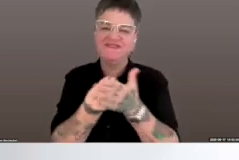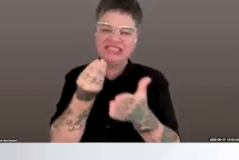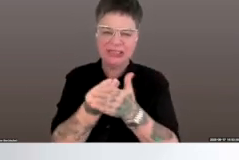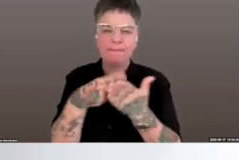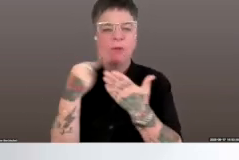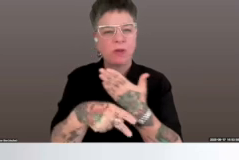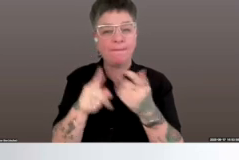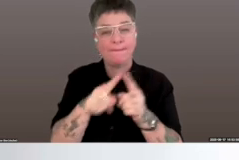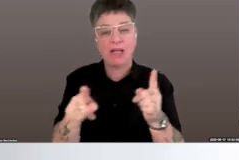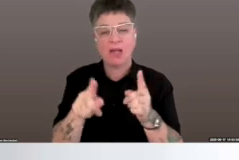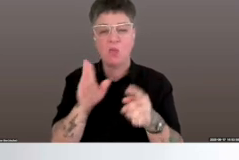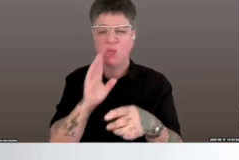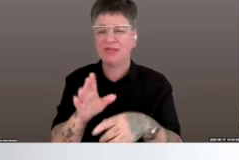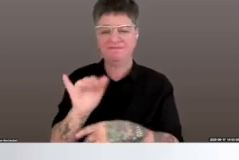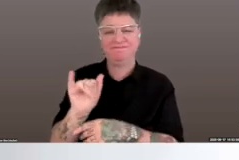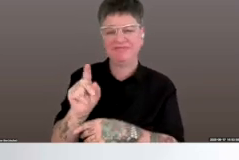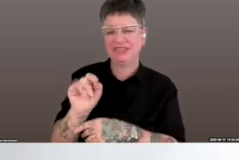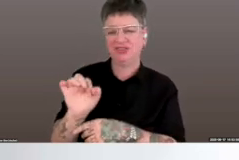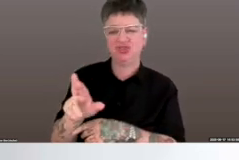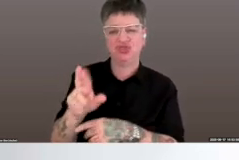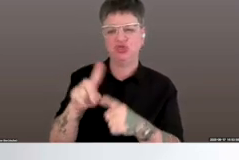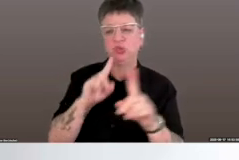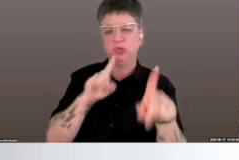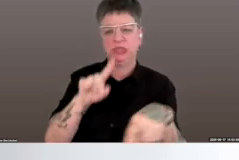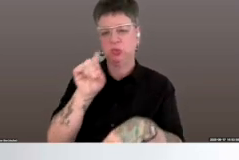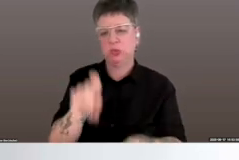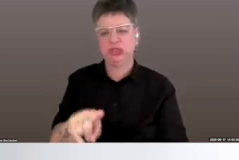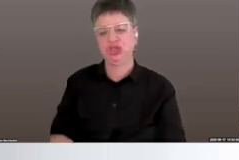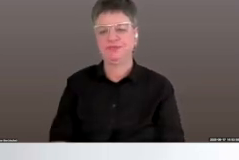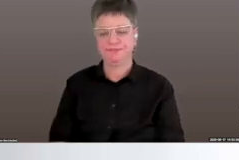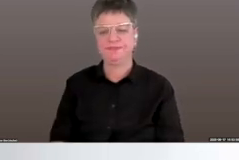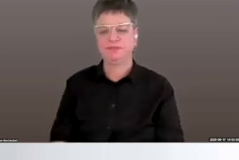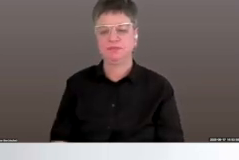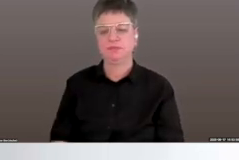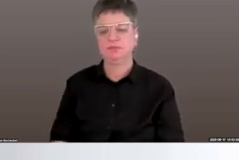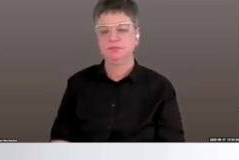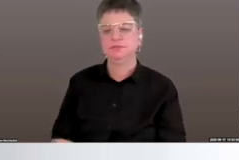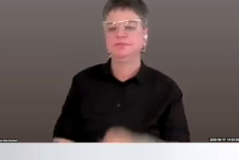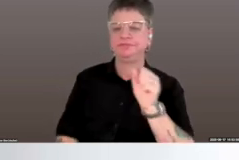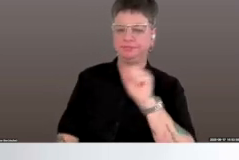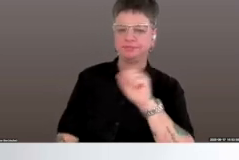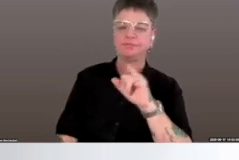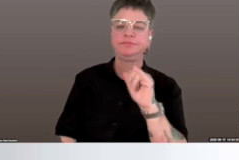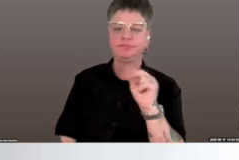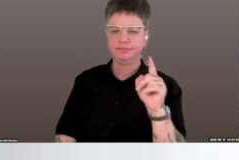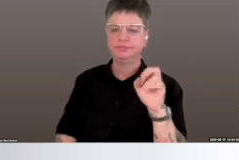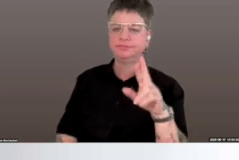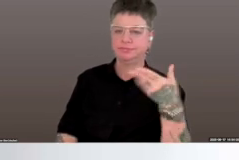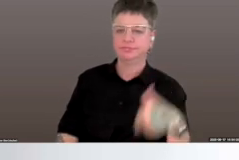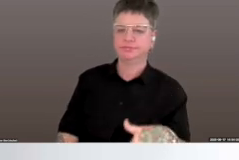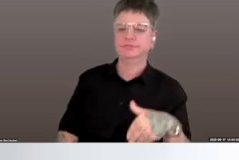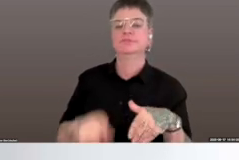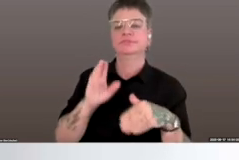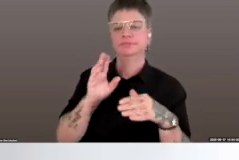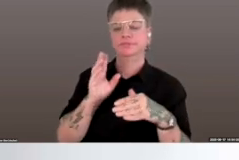it over to Inder to answer the question. Yeah, so we've gotten some comments from participants